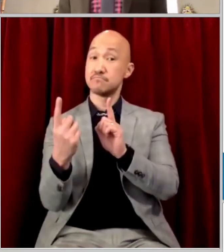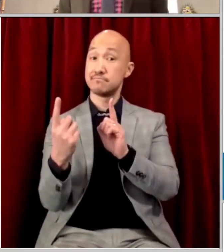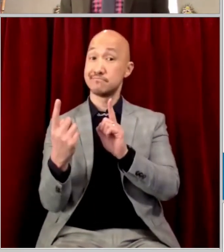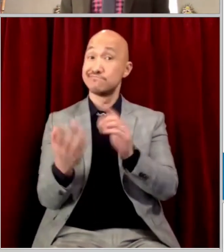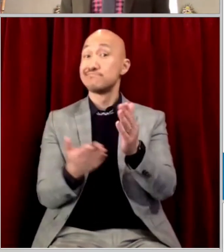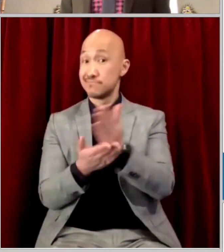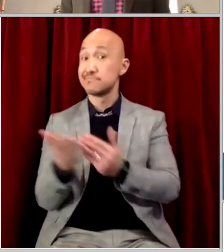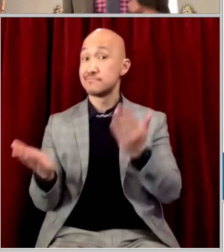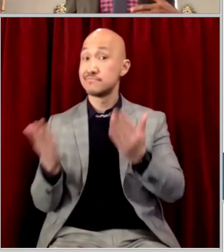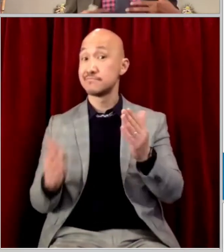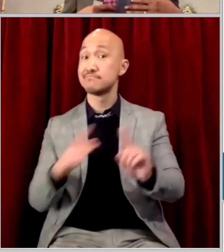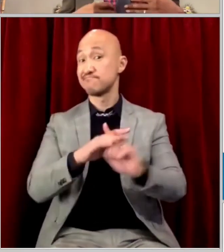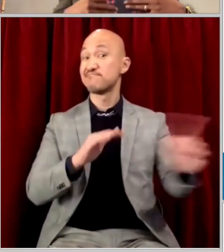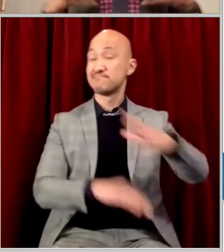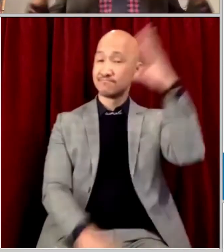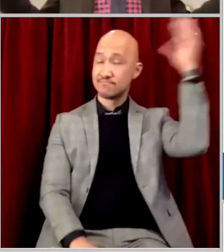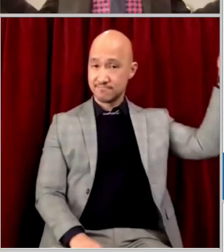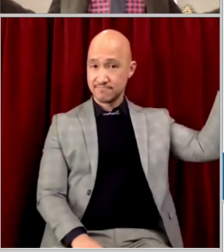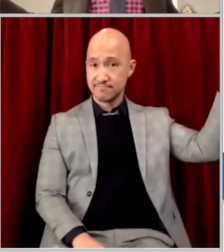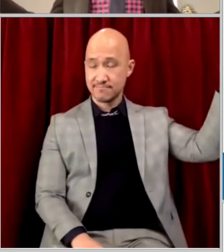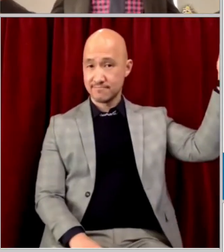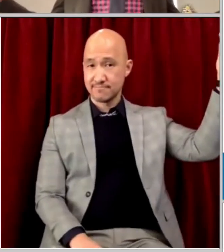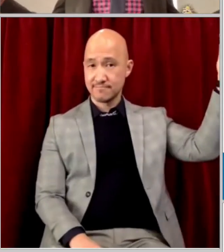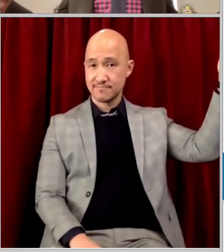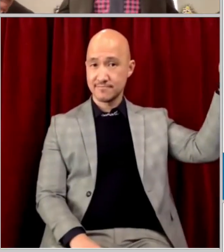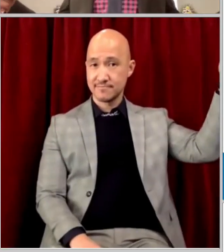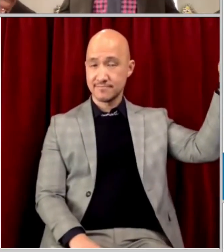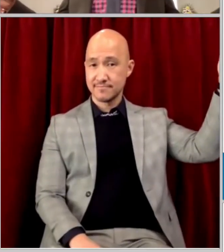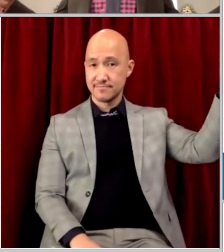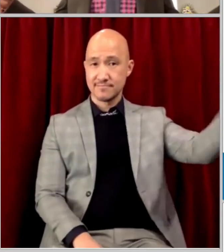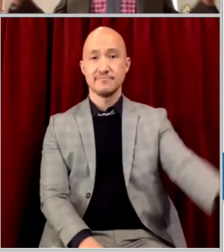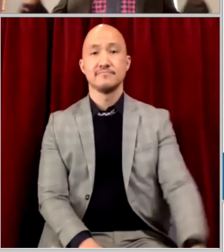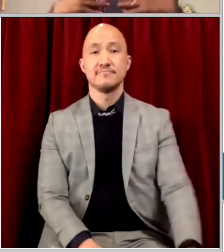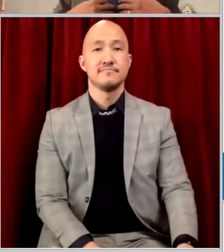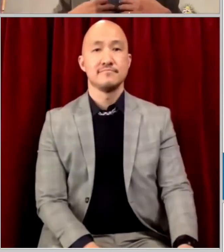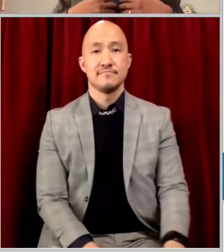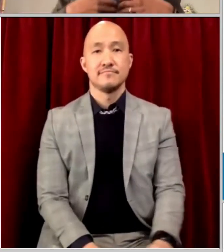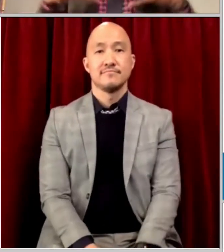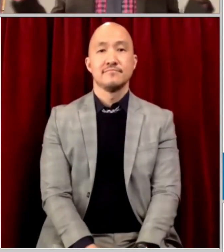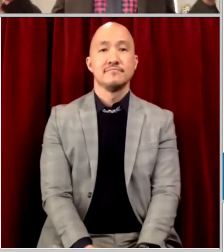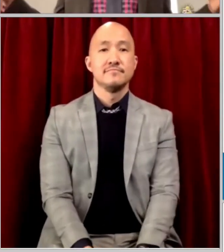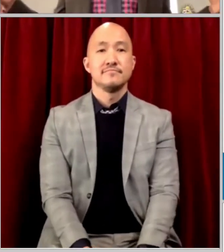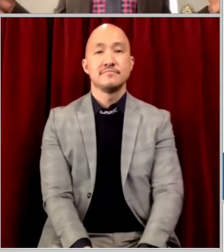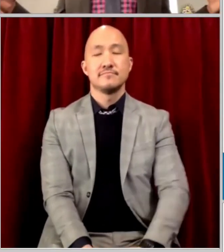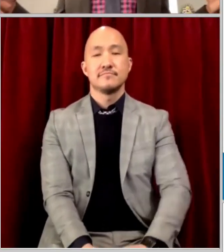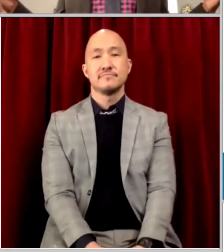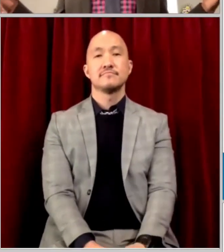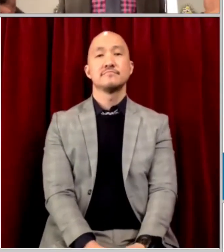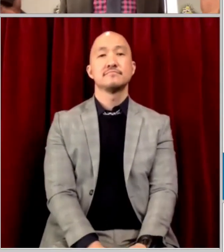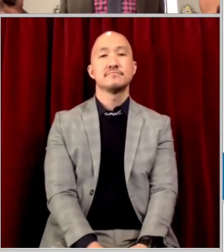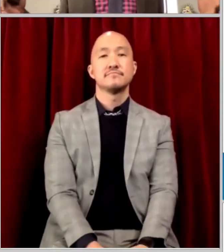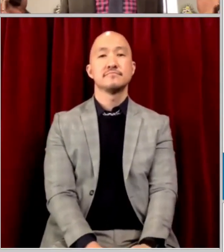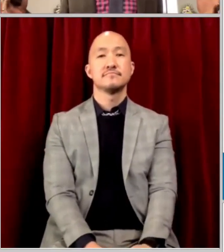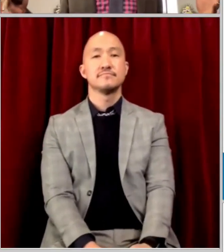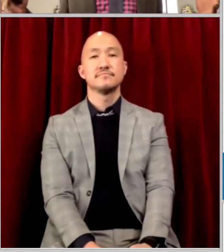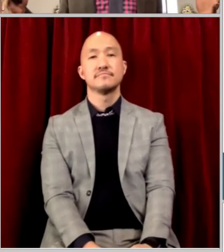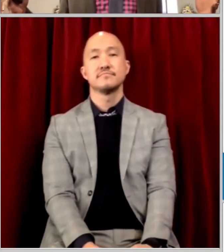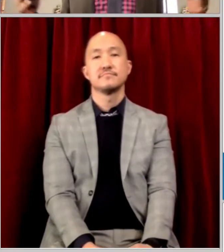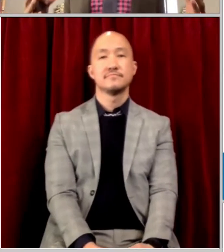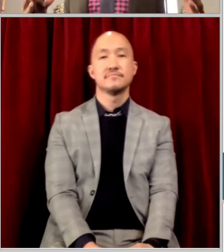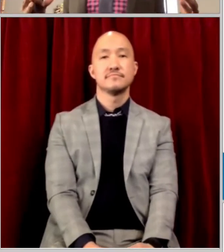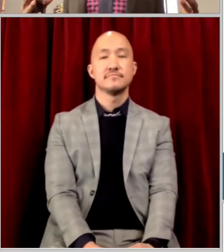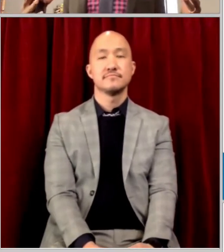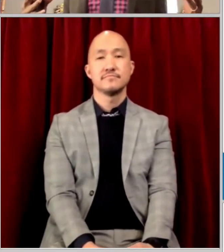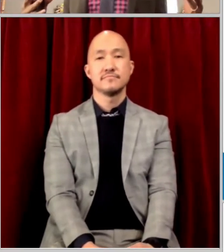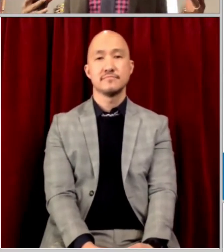room? When that light is shown on people, when they see the light of God in you,